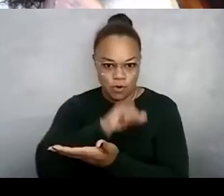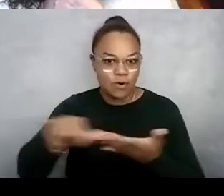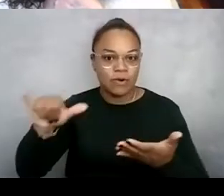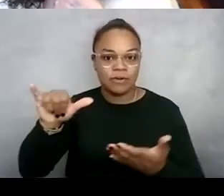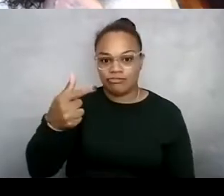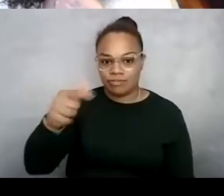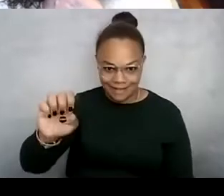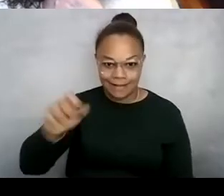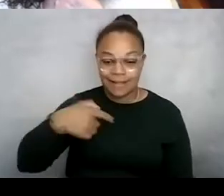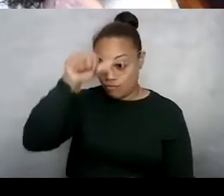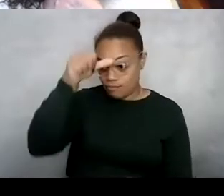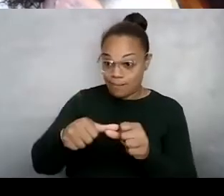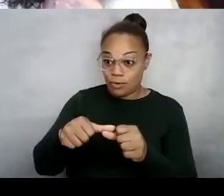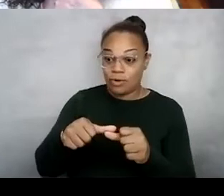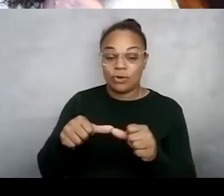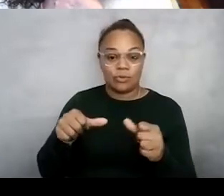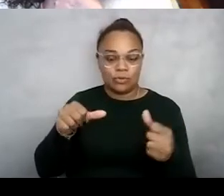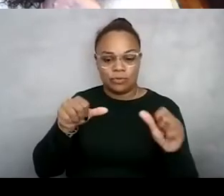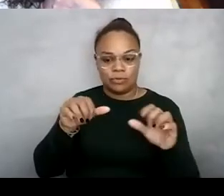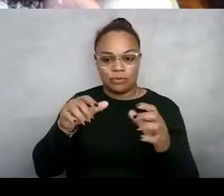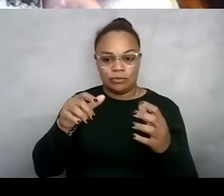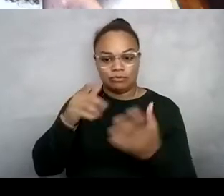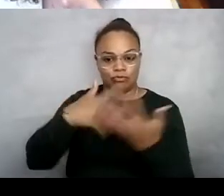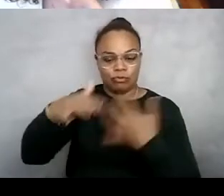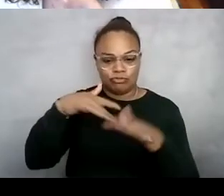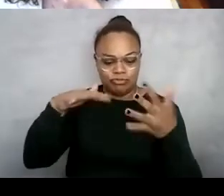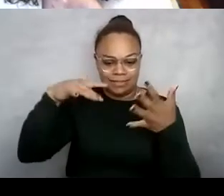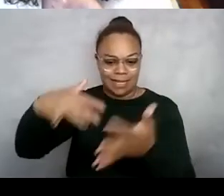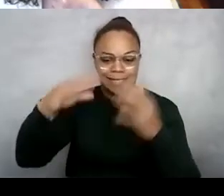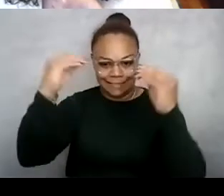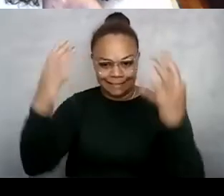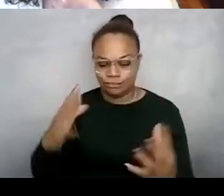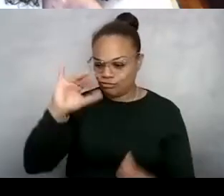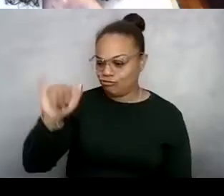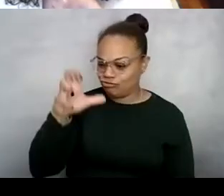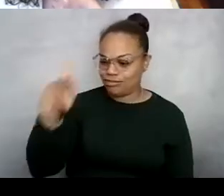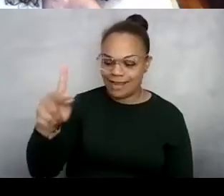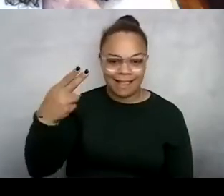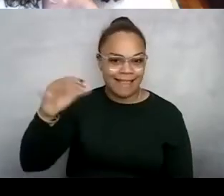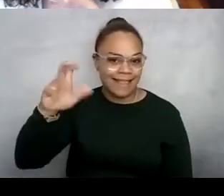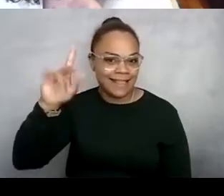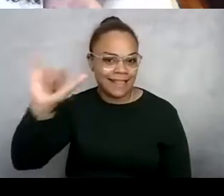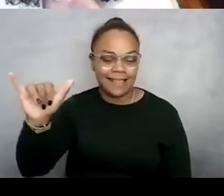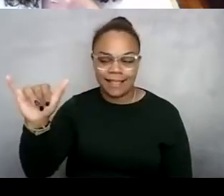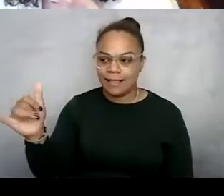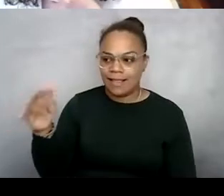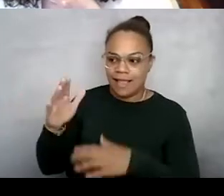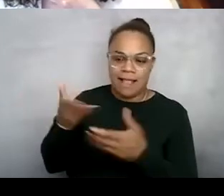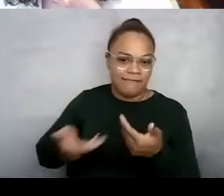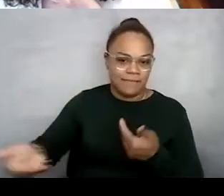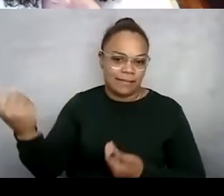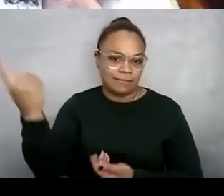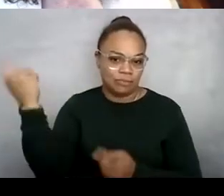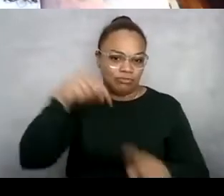was our social studies teacher, Jack Hickey, who brought someone in from a group called the American Friends Service Committee, AFSC,